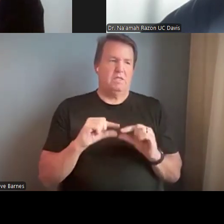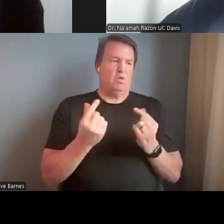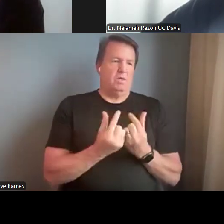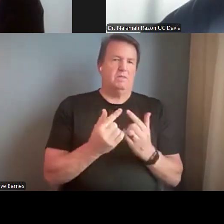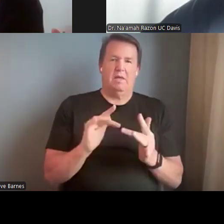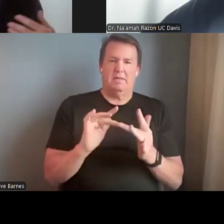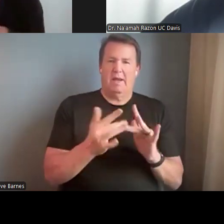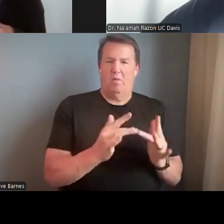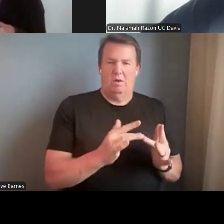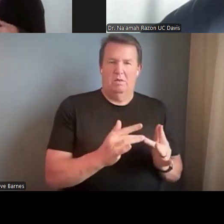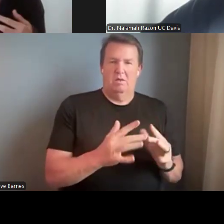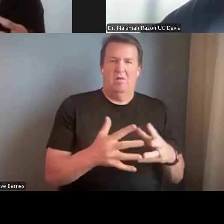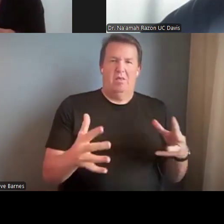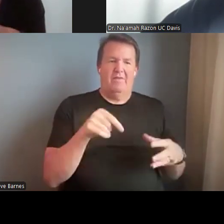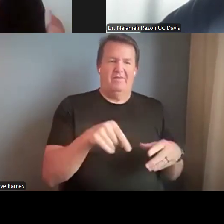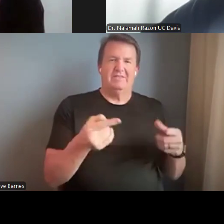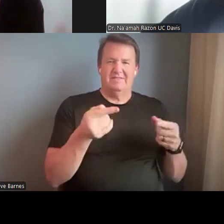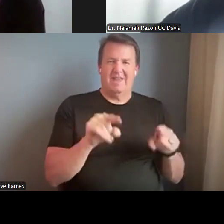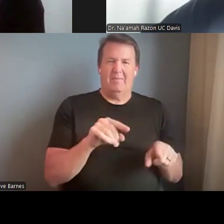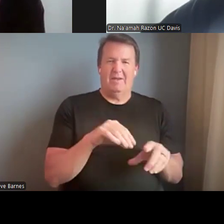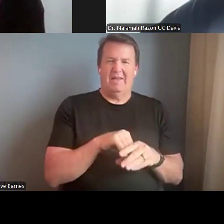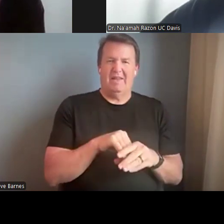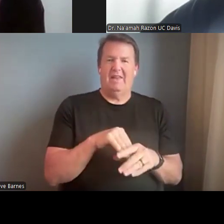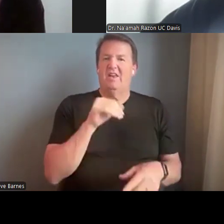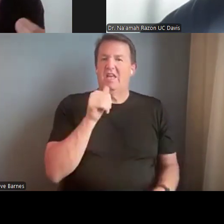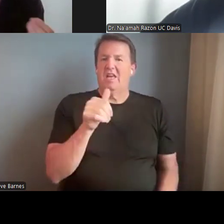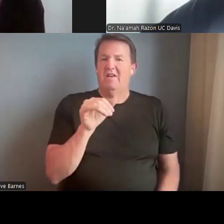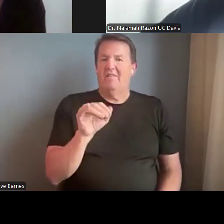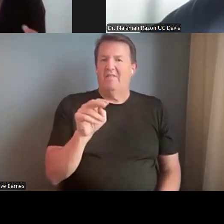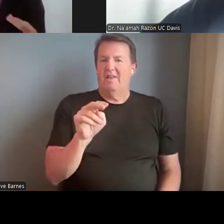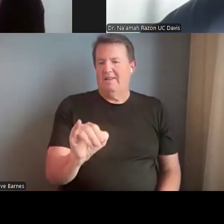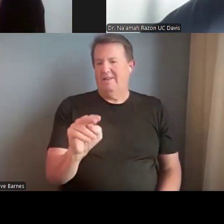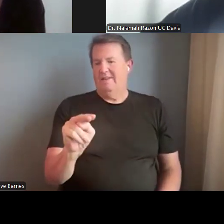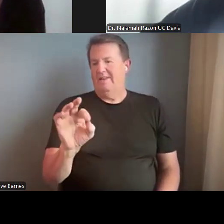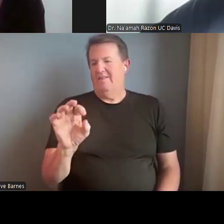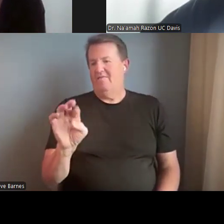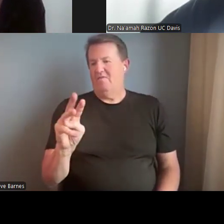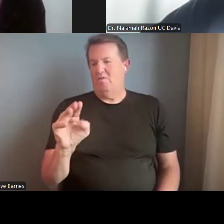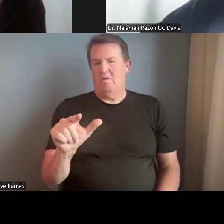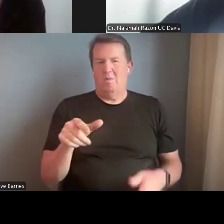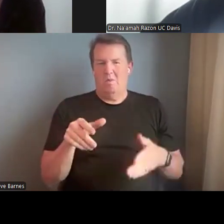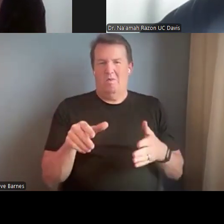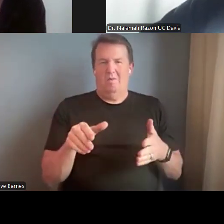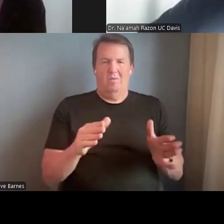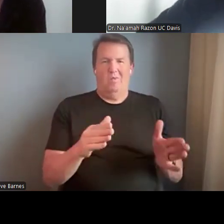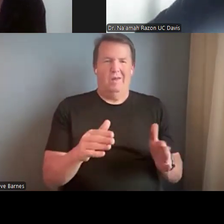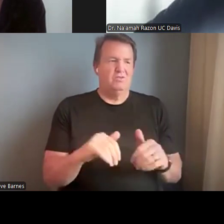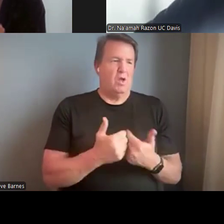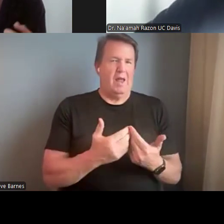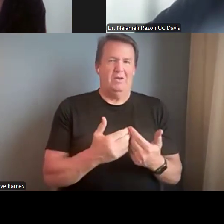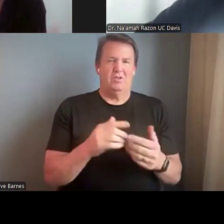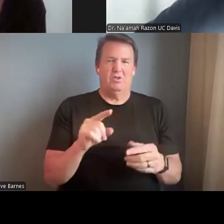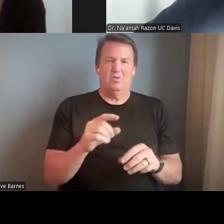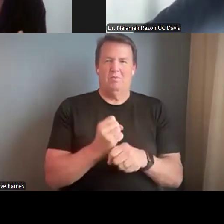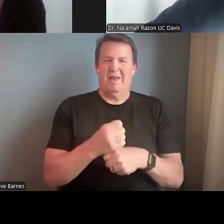is happening in a very kind of informal way. And so how do you formalize those connections that people are making